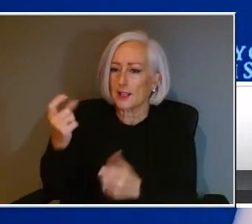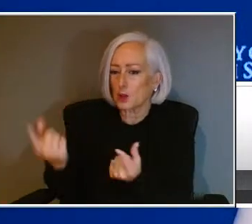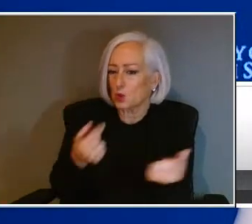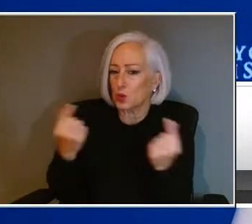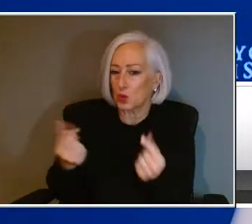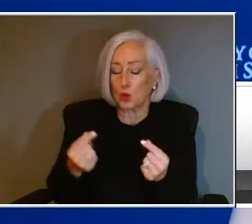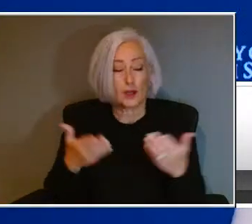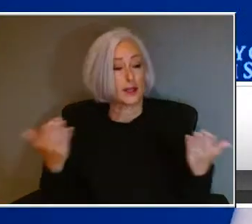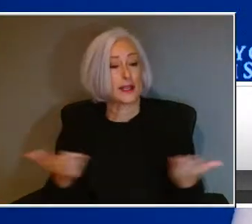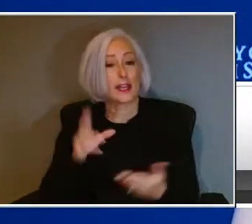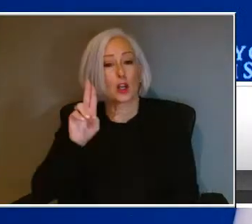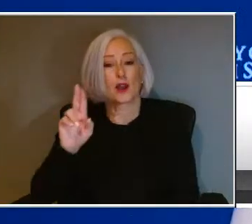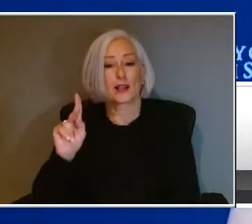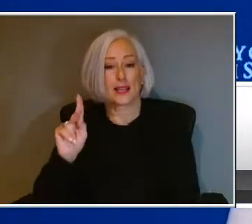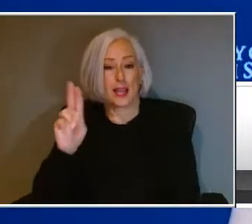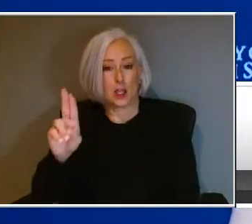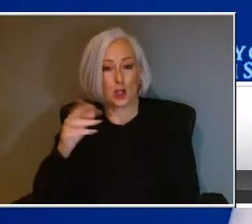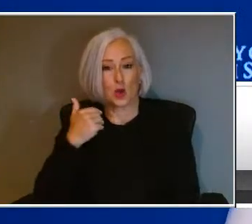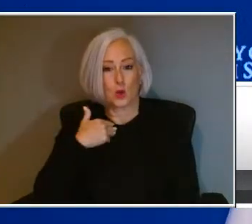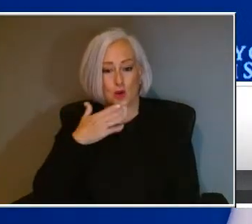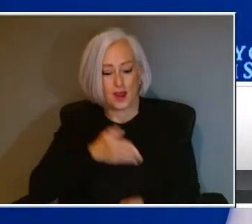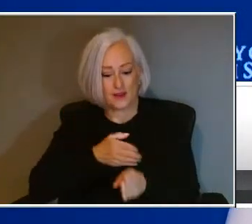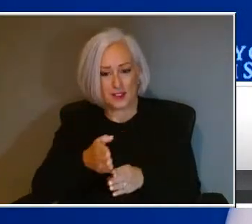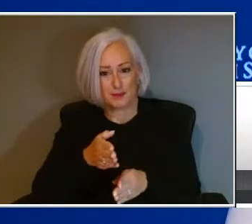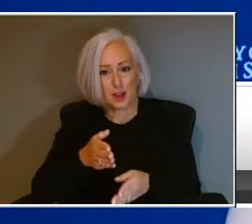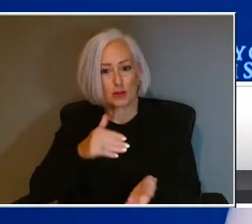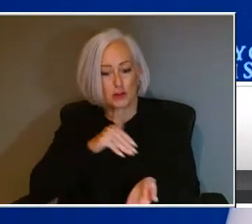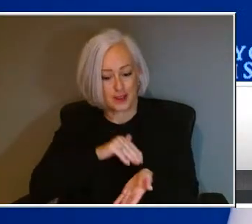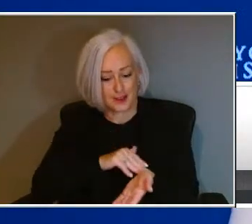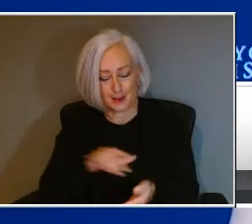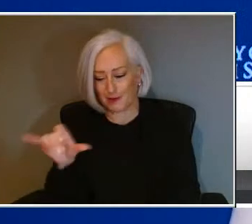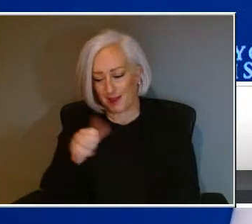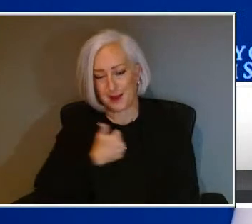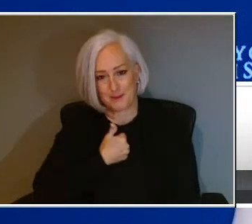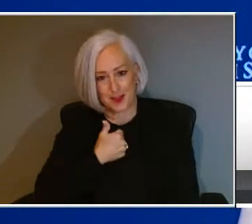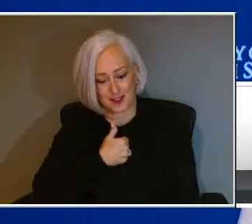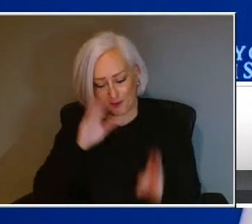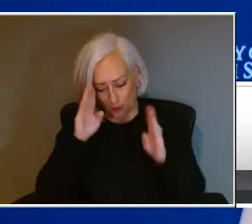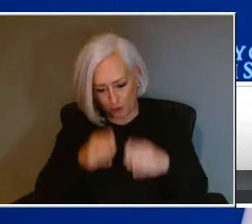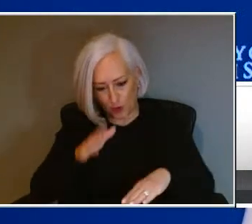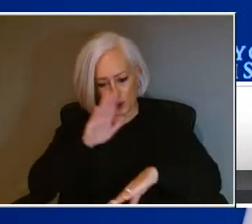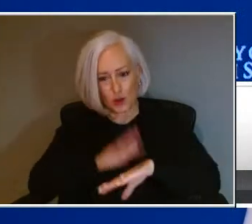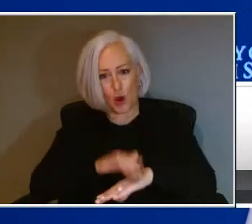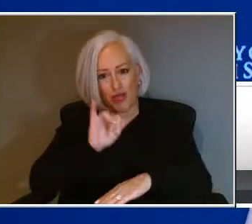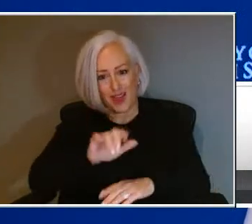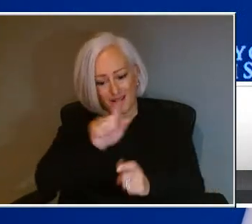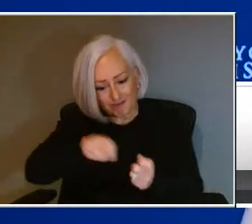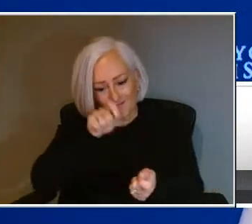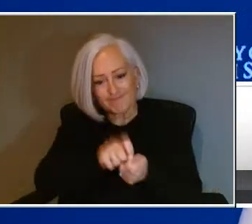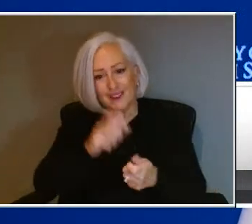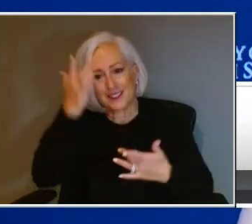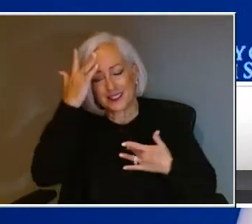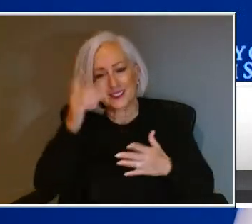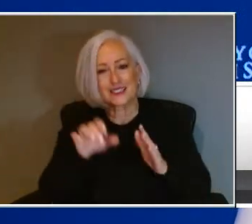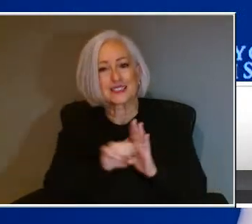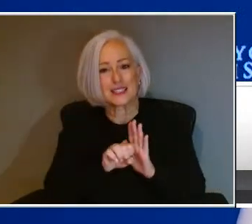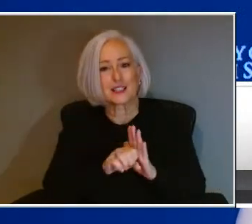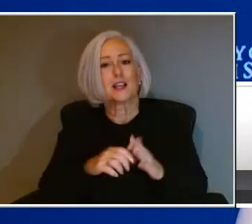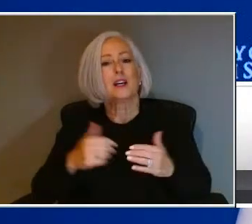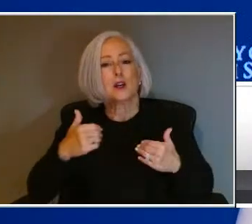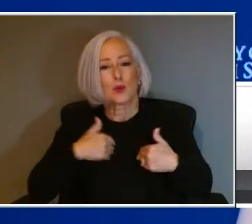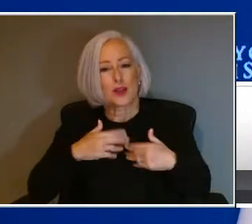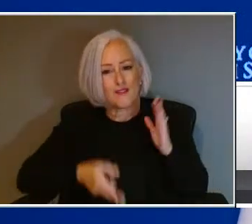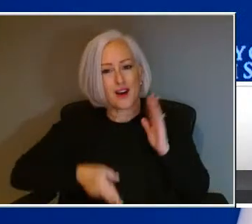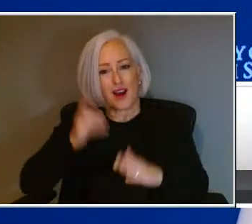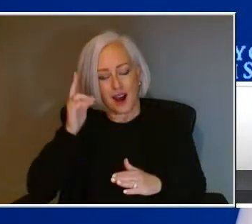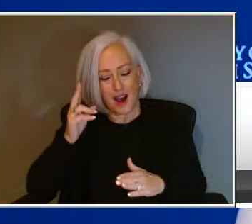Kansas, we have specialists such as myself who focus on this disease, and we should have a high index of suspicion for patients who present with